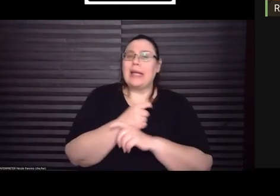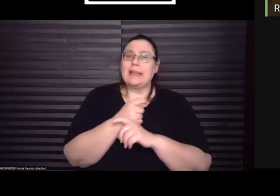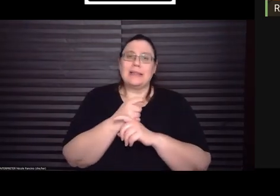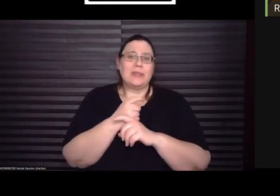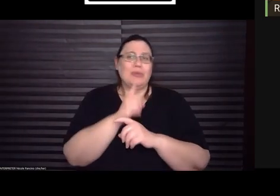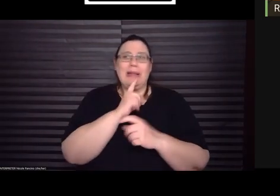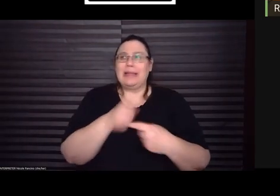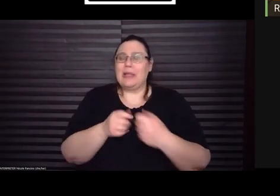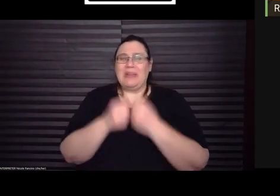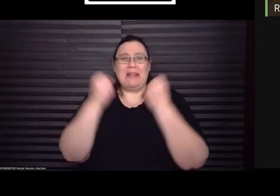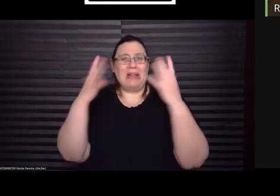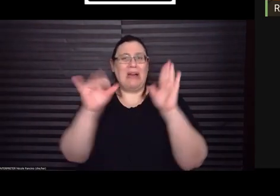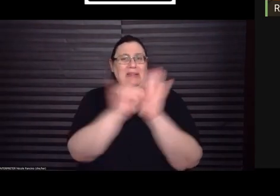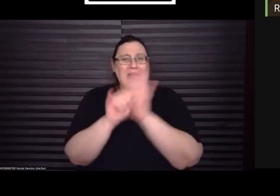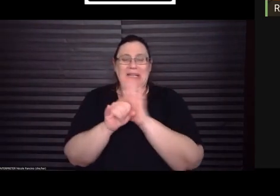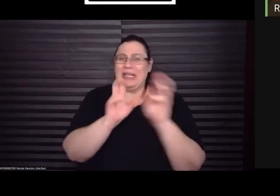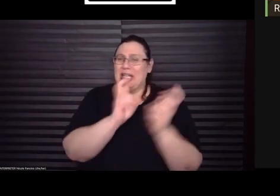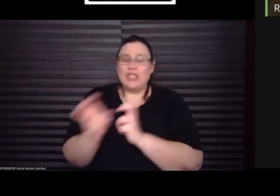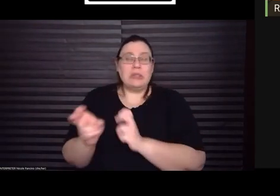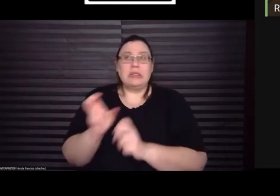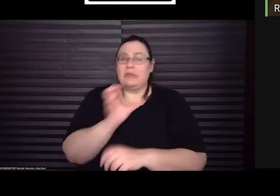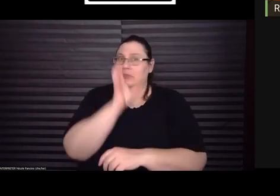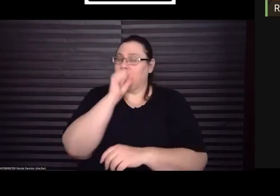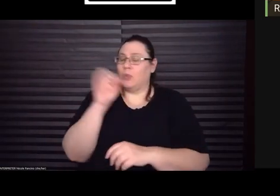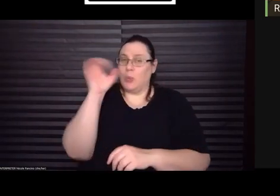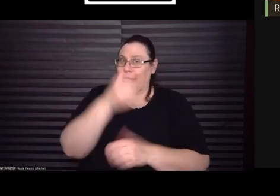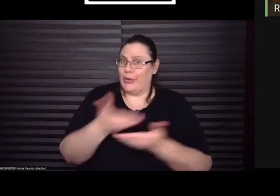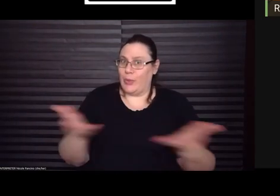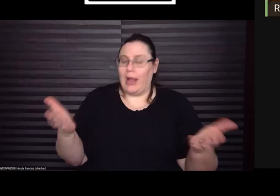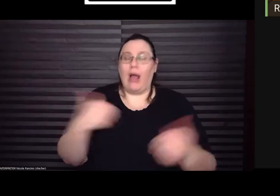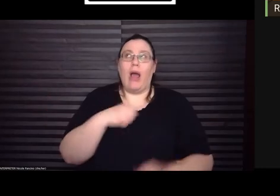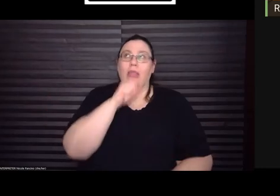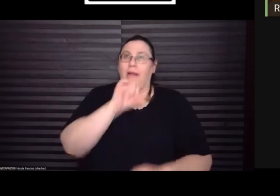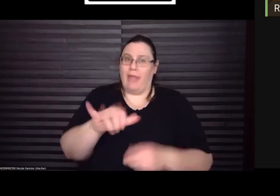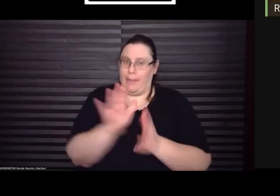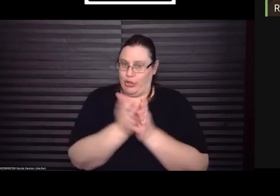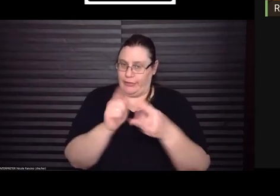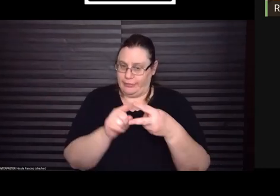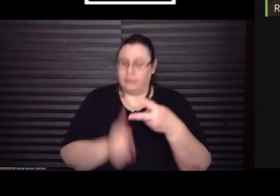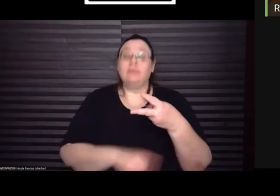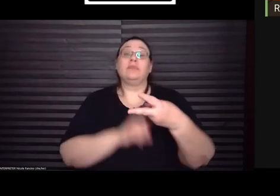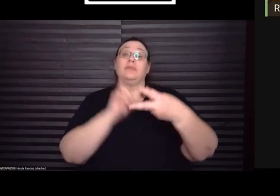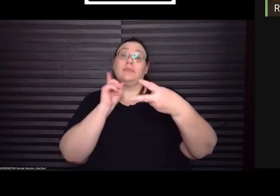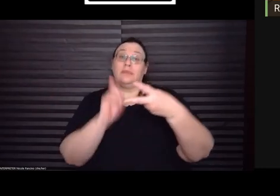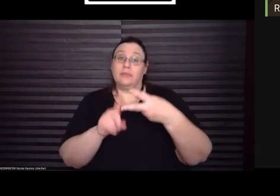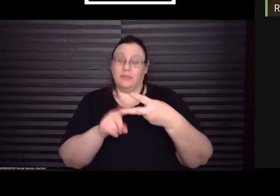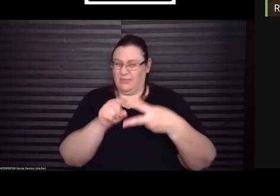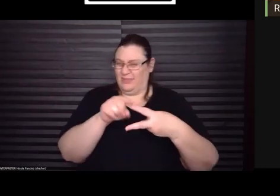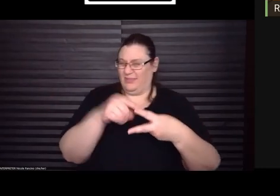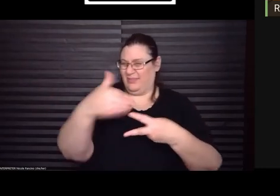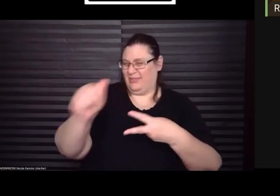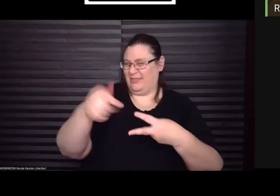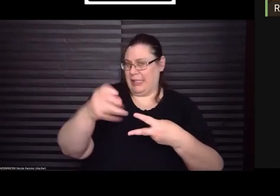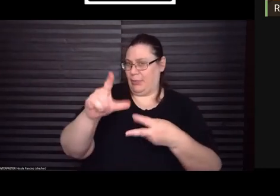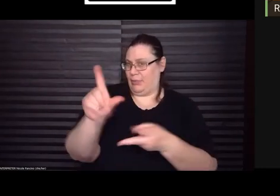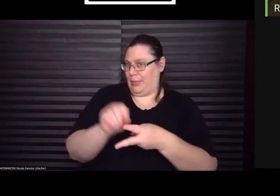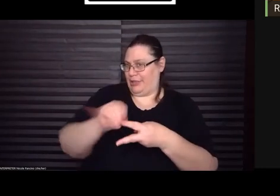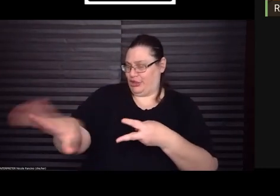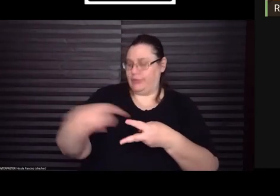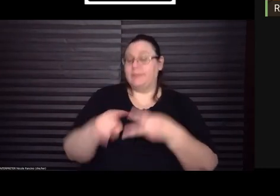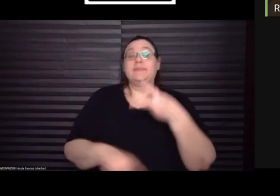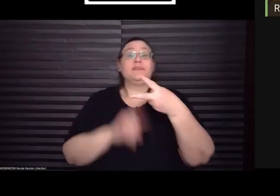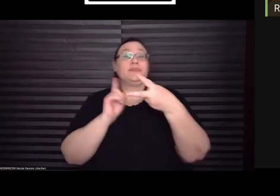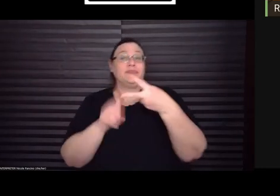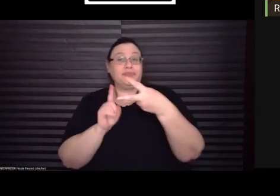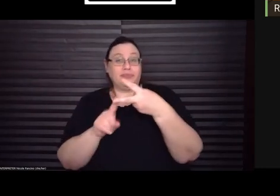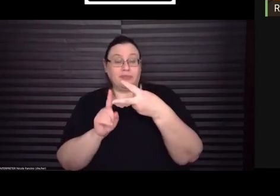she's really dealing with a lot of identity issues in such an interesting and weird way. So I love this book. And then the other one, and that's coming out in April. And